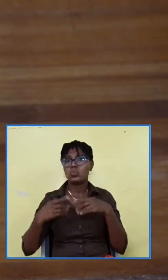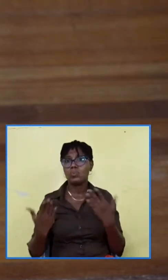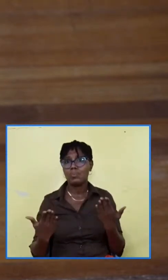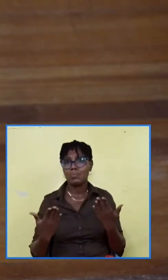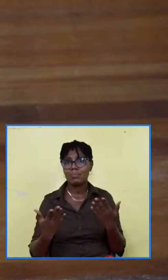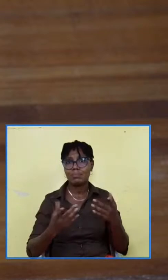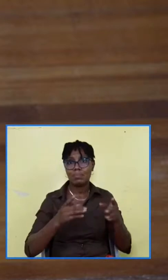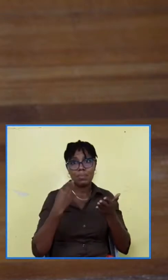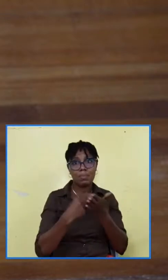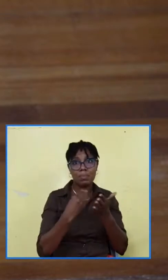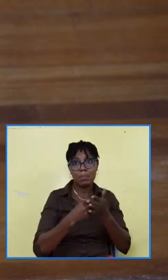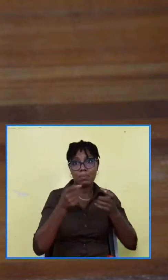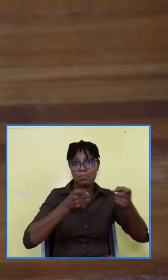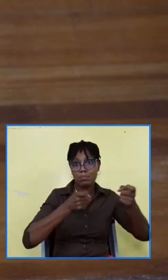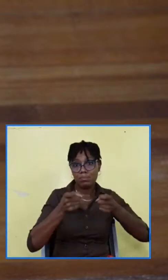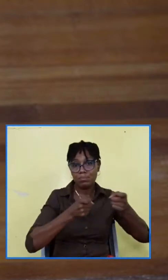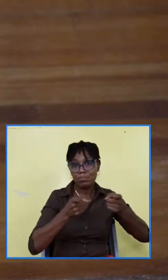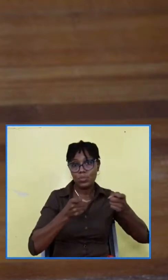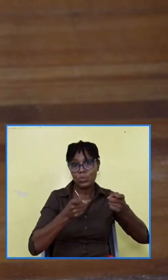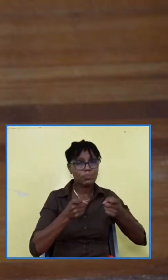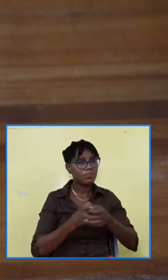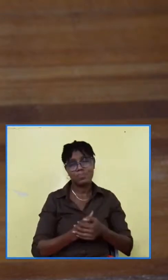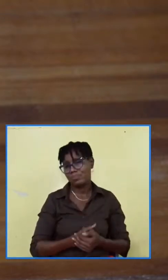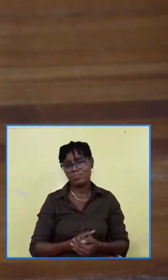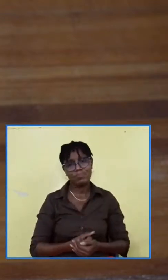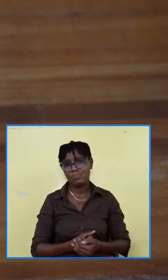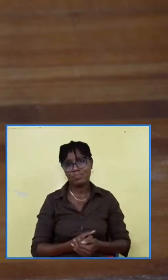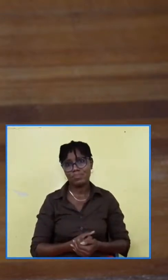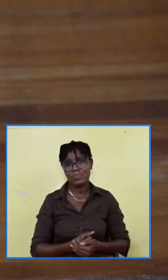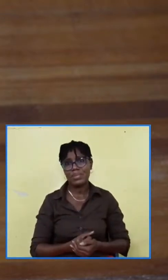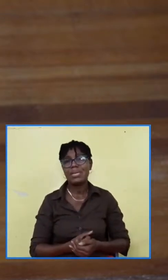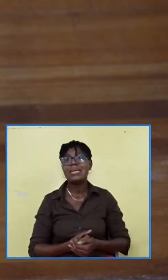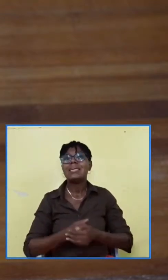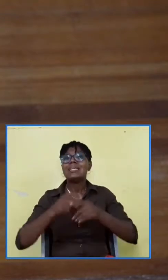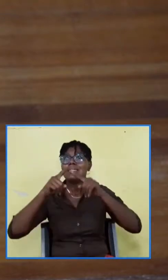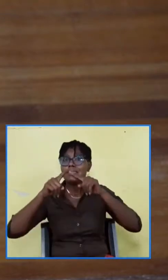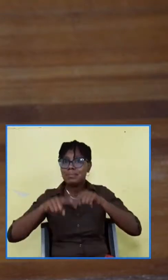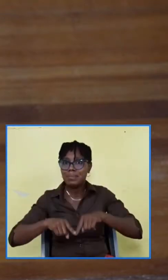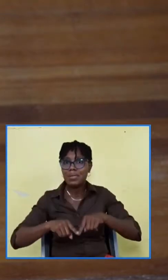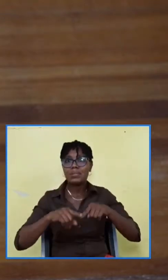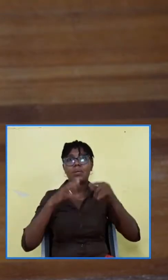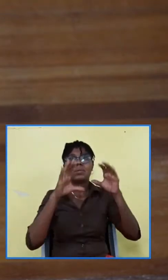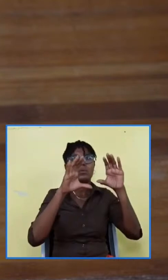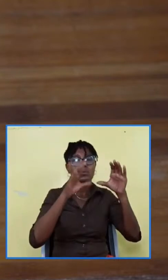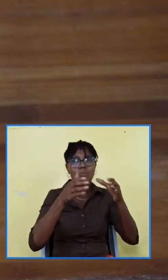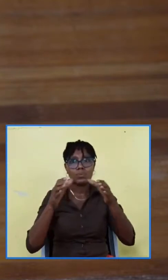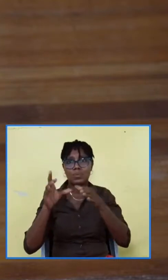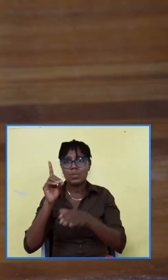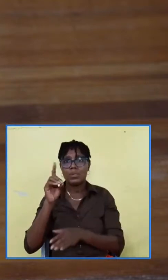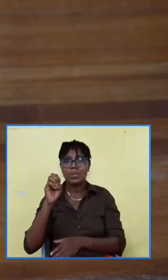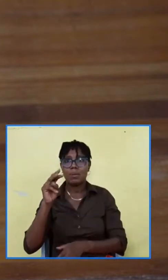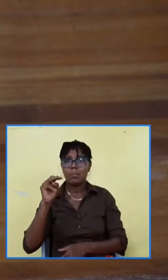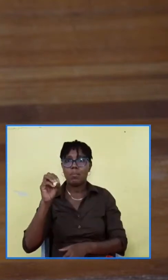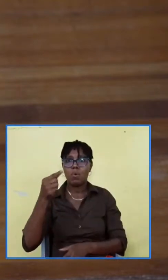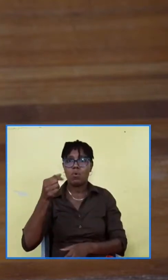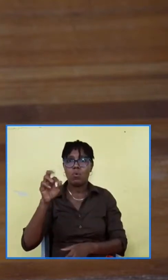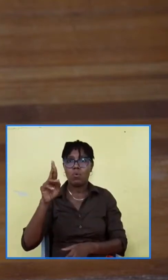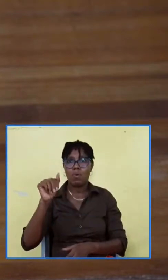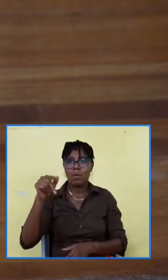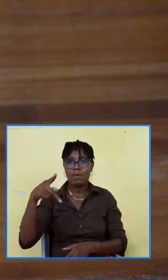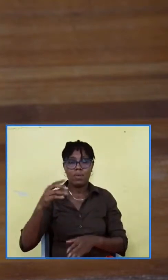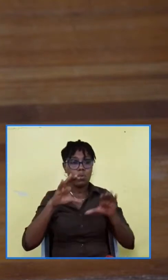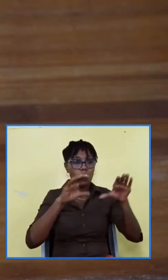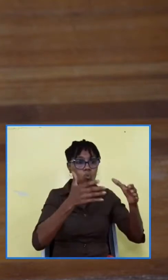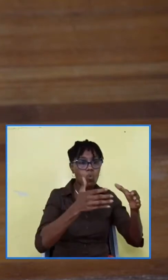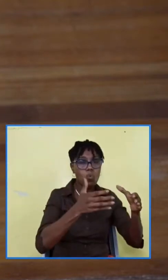the fund. The depletion of the fund is due to the demographics of more and more retirees and fewer in the